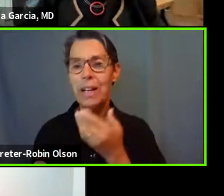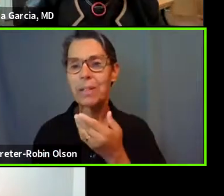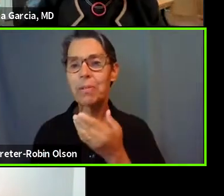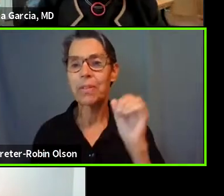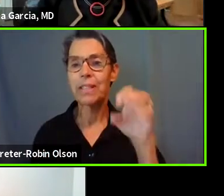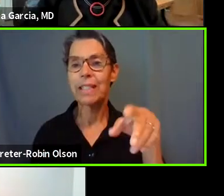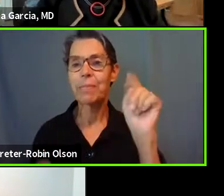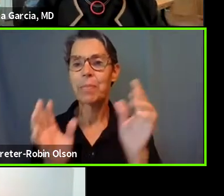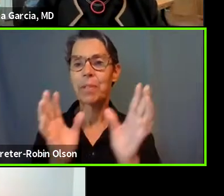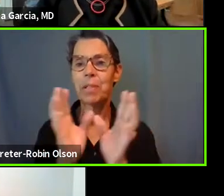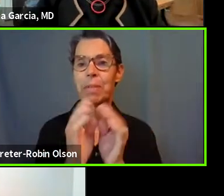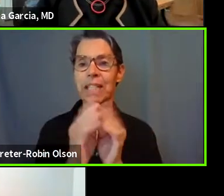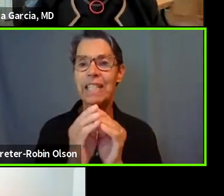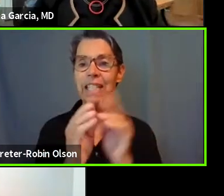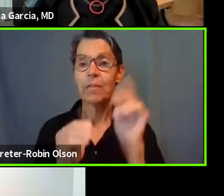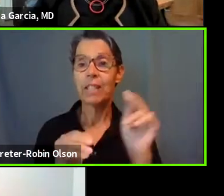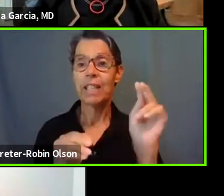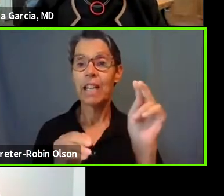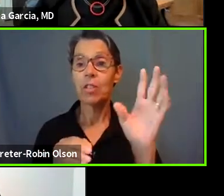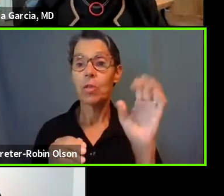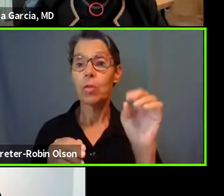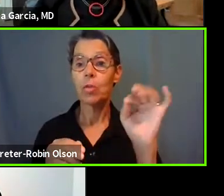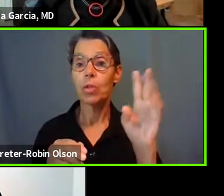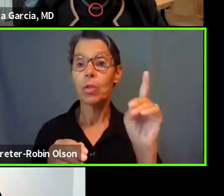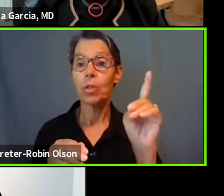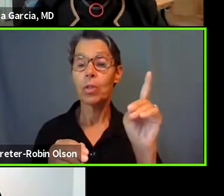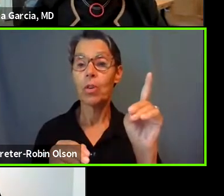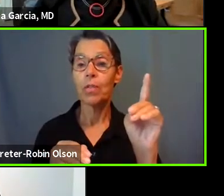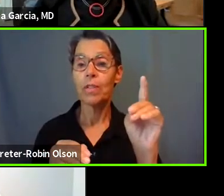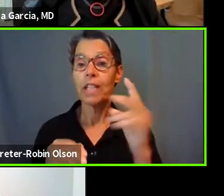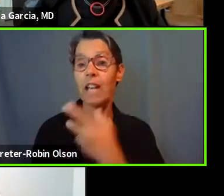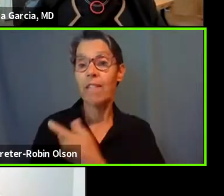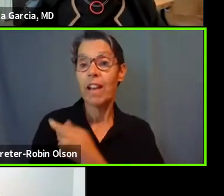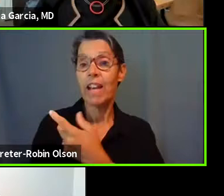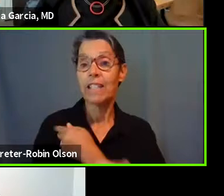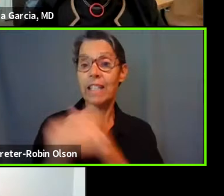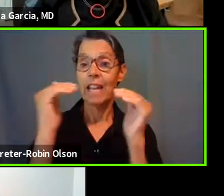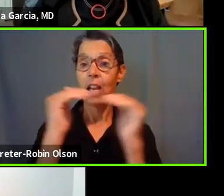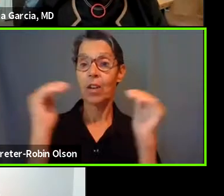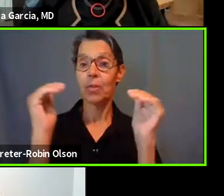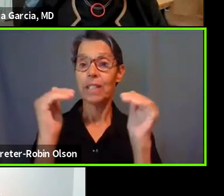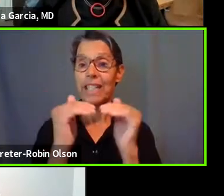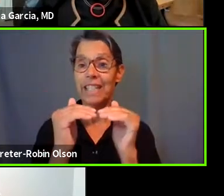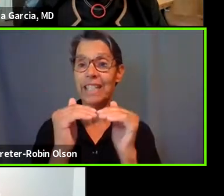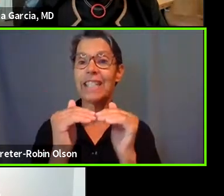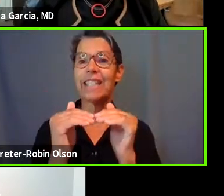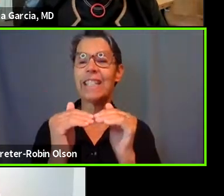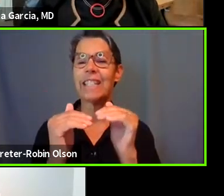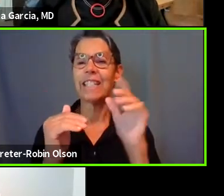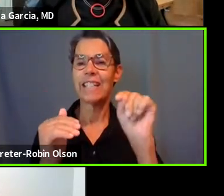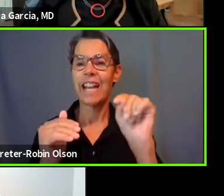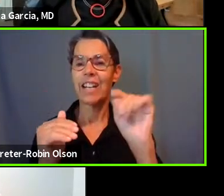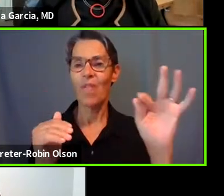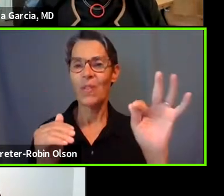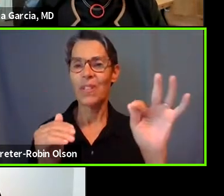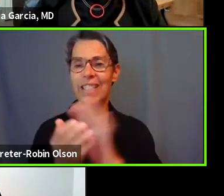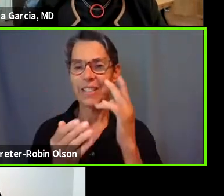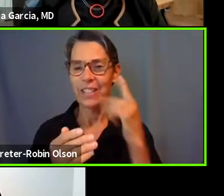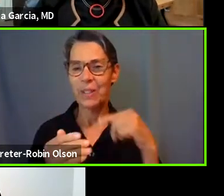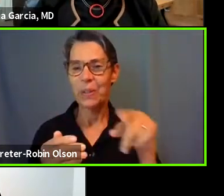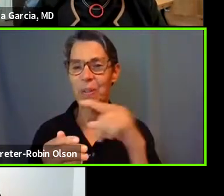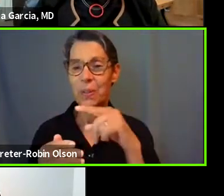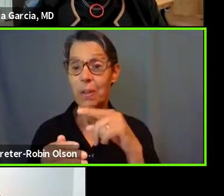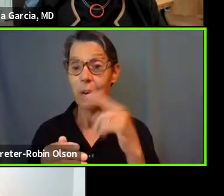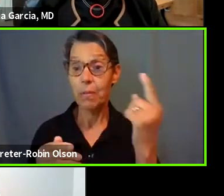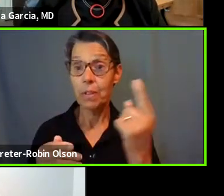September meeting of the Kansas COVID Vaccine Equity Task Force. Always nice to see all of you. In case there's someone I